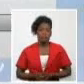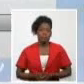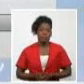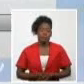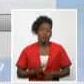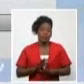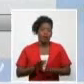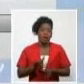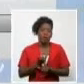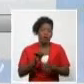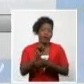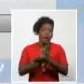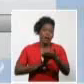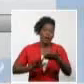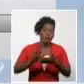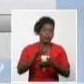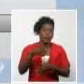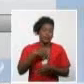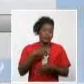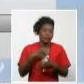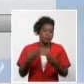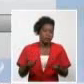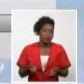90,566 deaths,